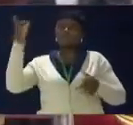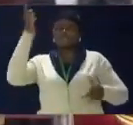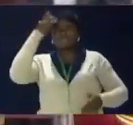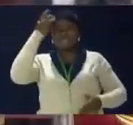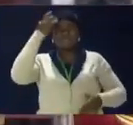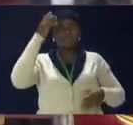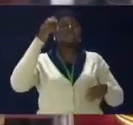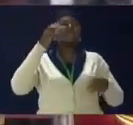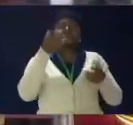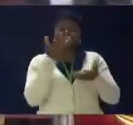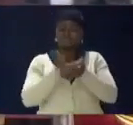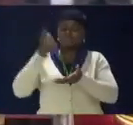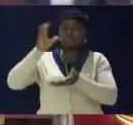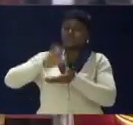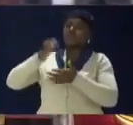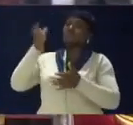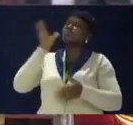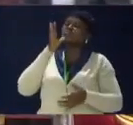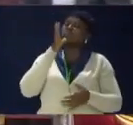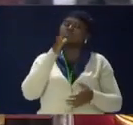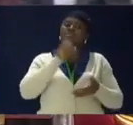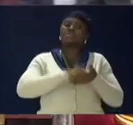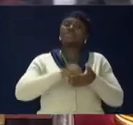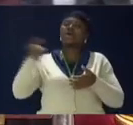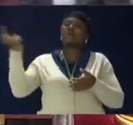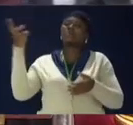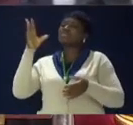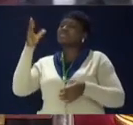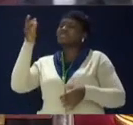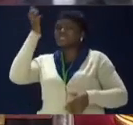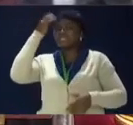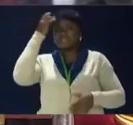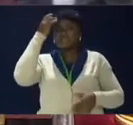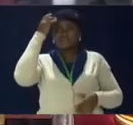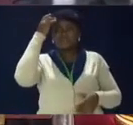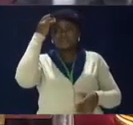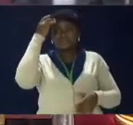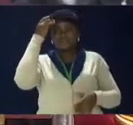wealthy woman, was sick and